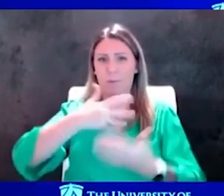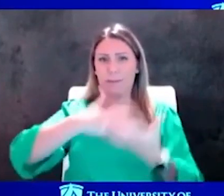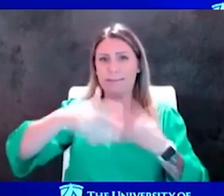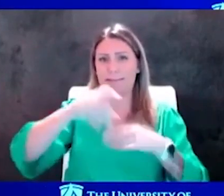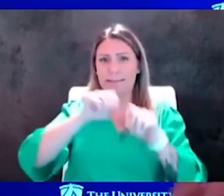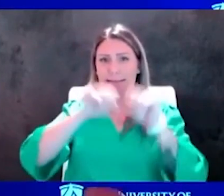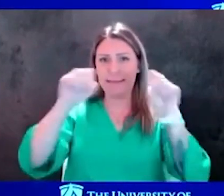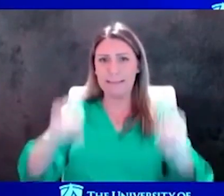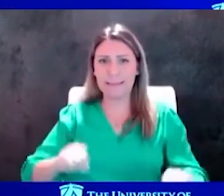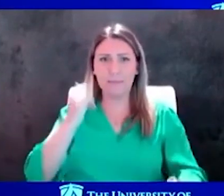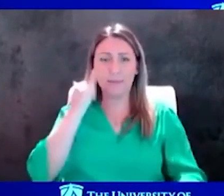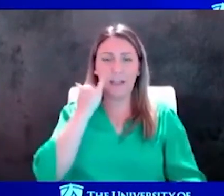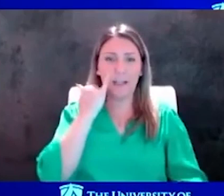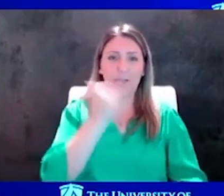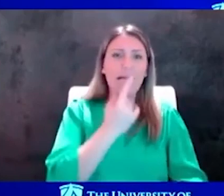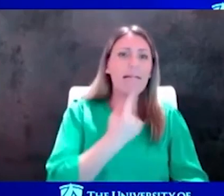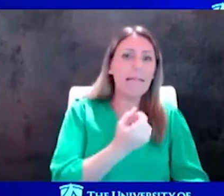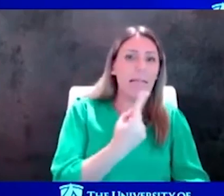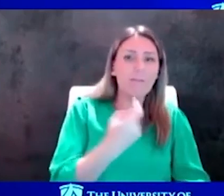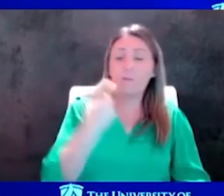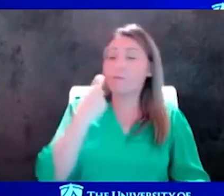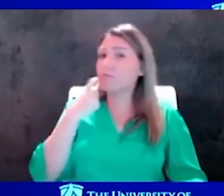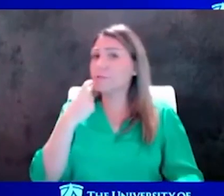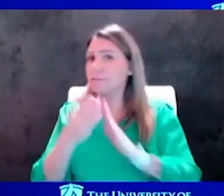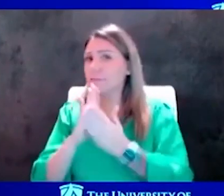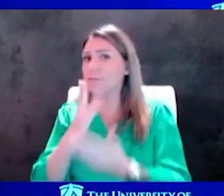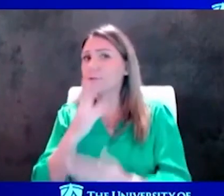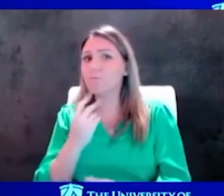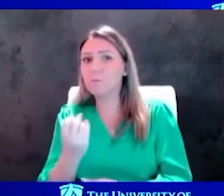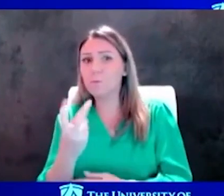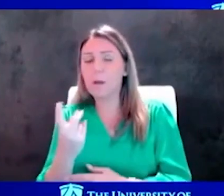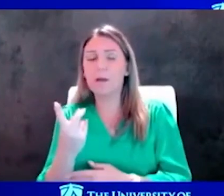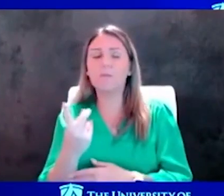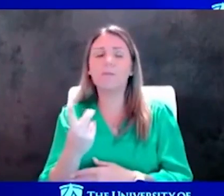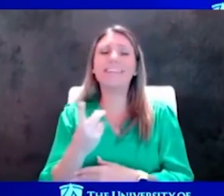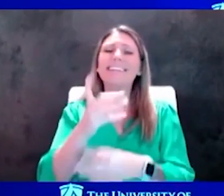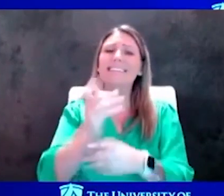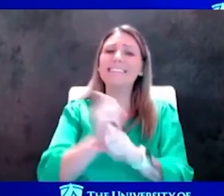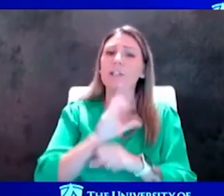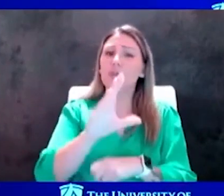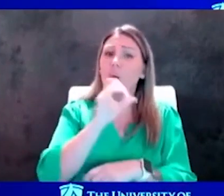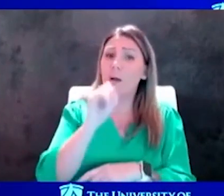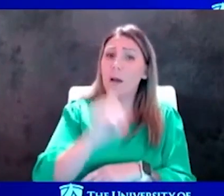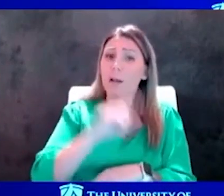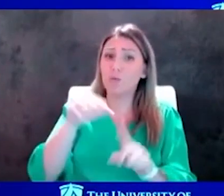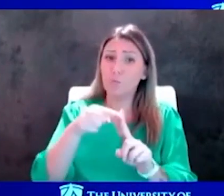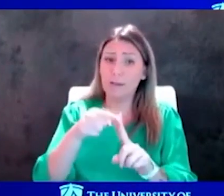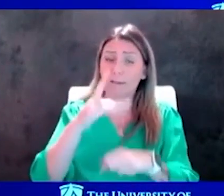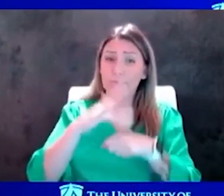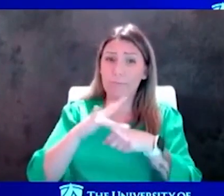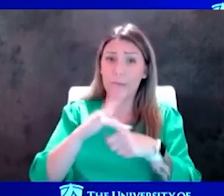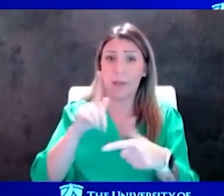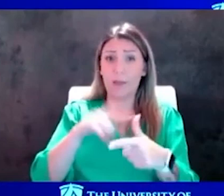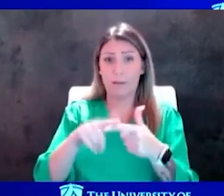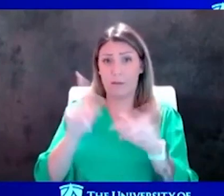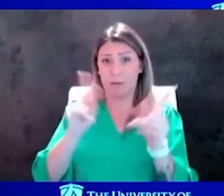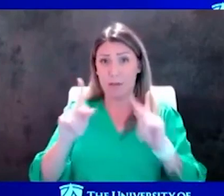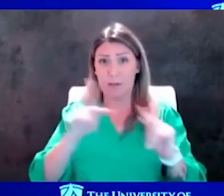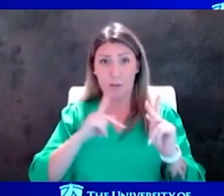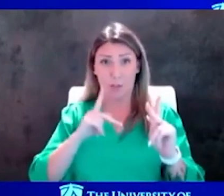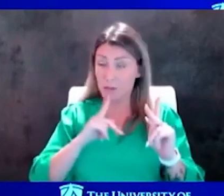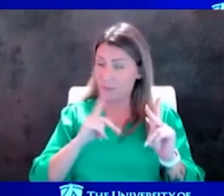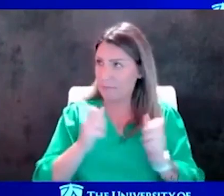12, but I think that's probably the right answer. Get your dosing at your age when you can, but then for those people, and I'm sure there's going to be a number of